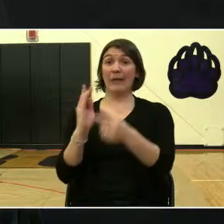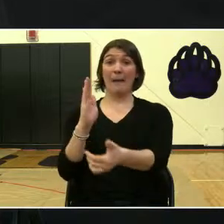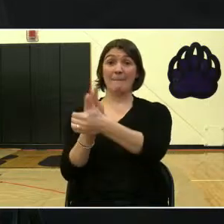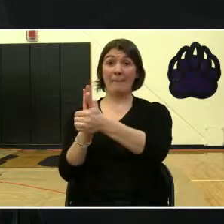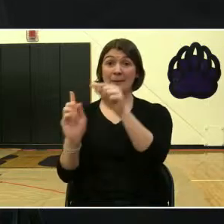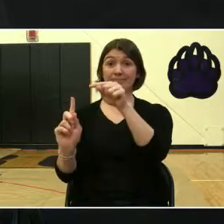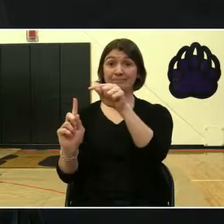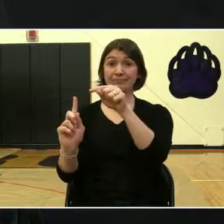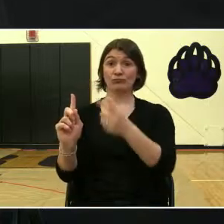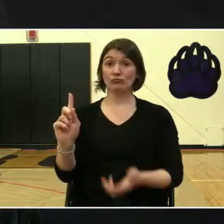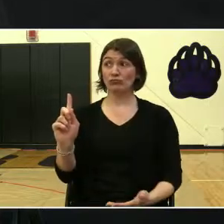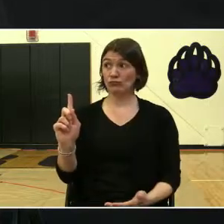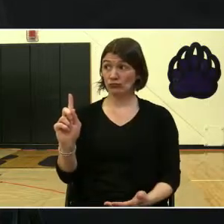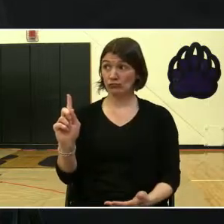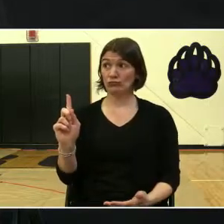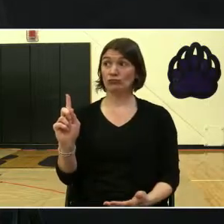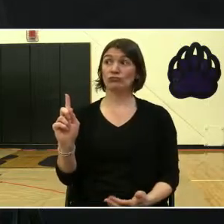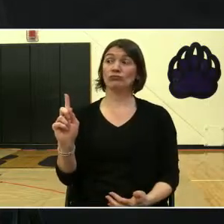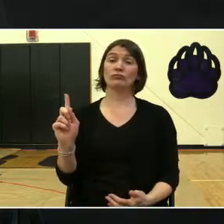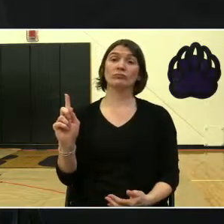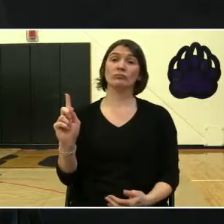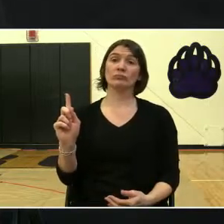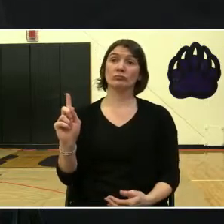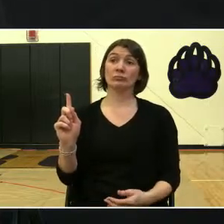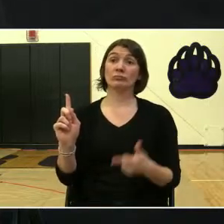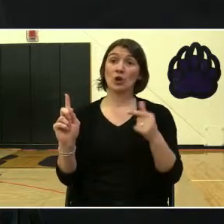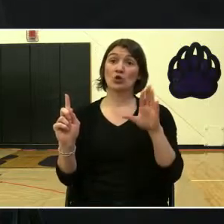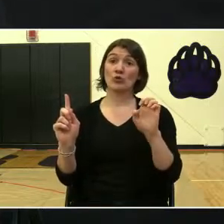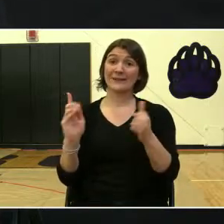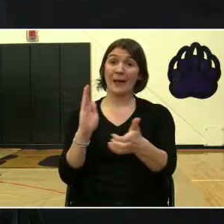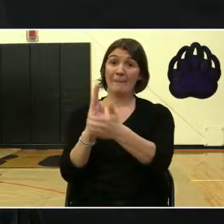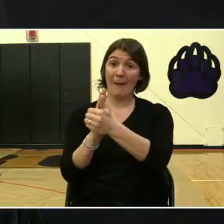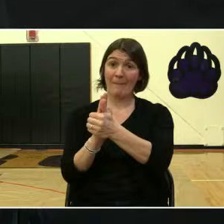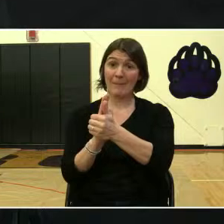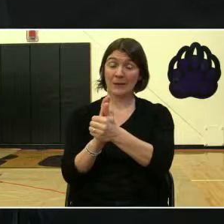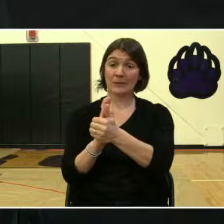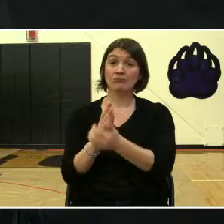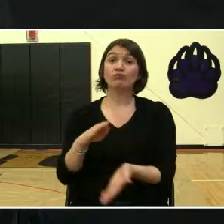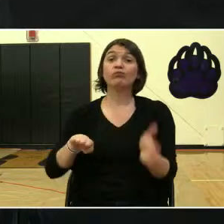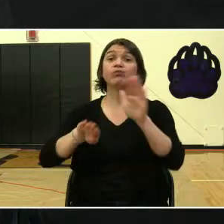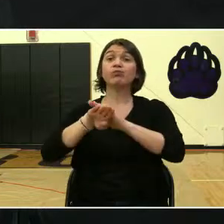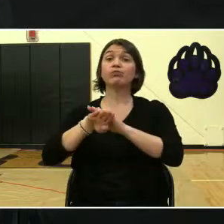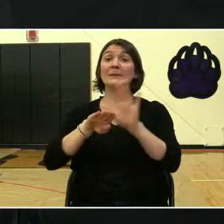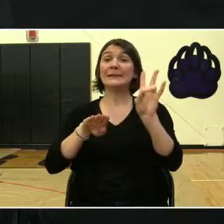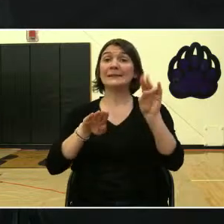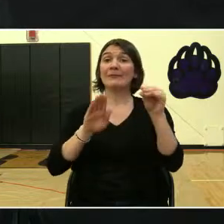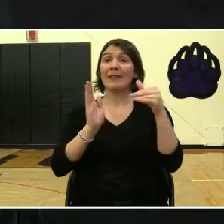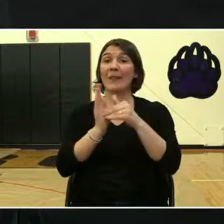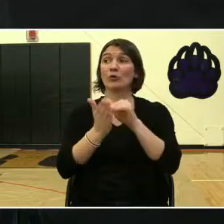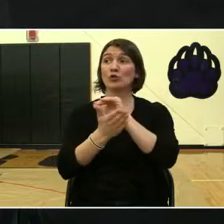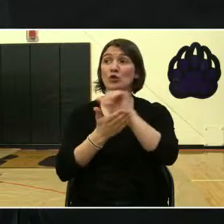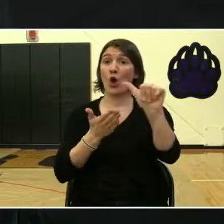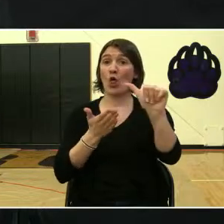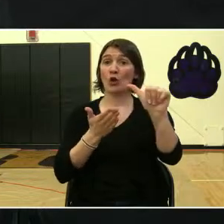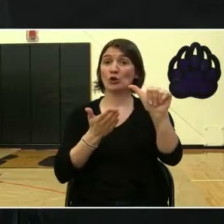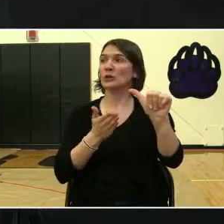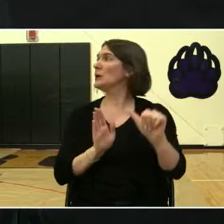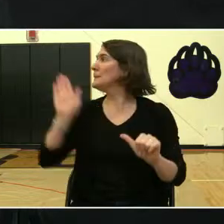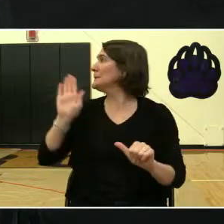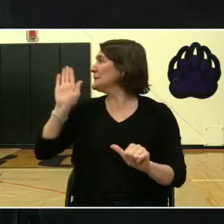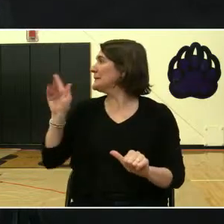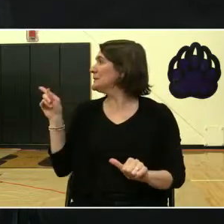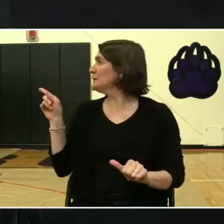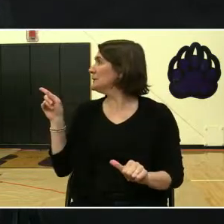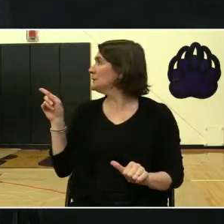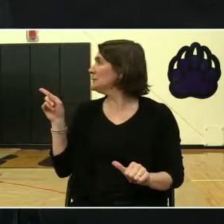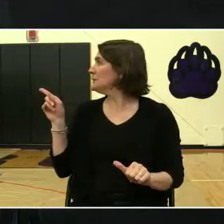floor is the Grace amendment to increase the budget by $70,000 to